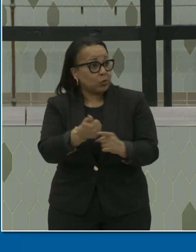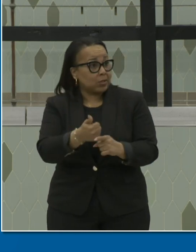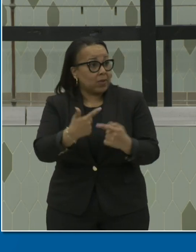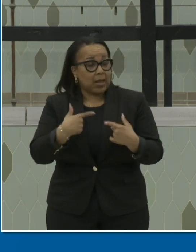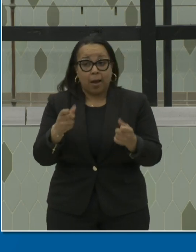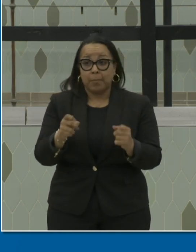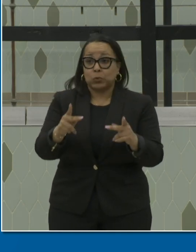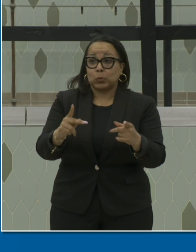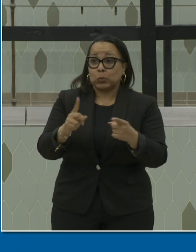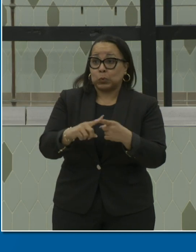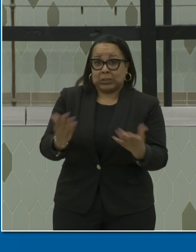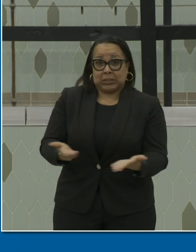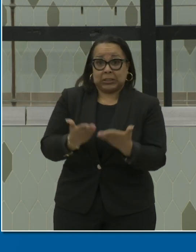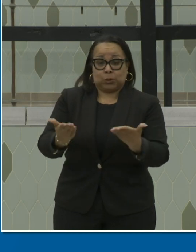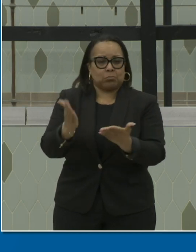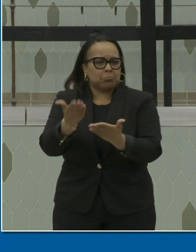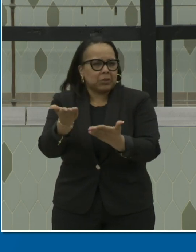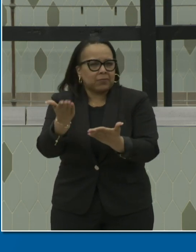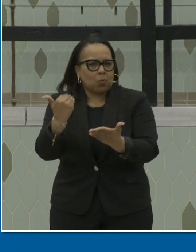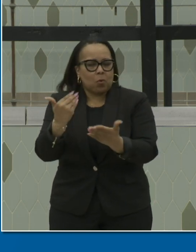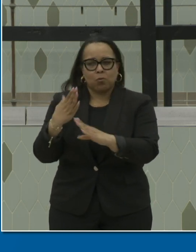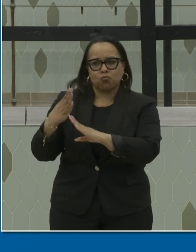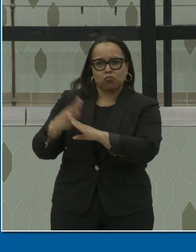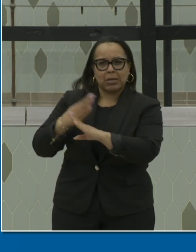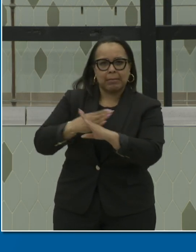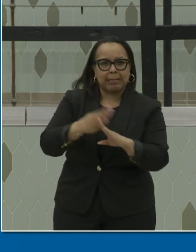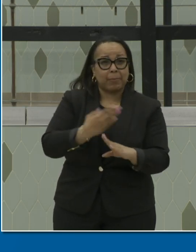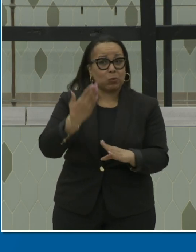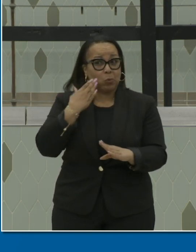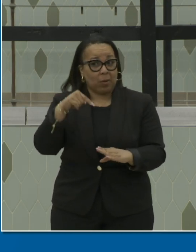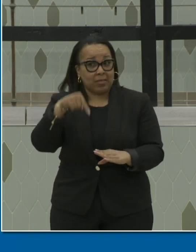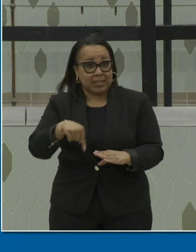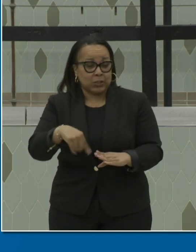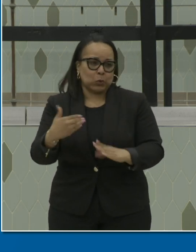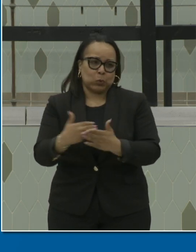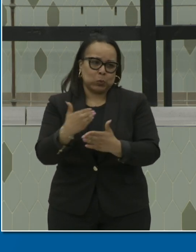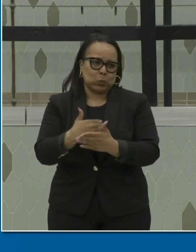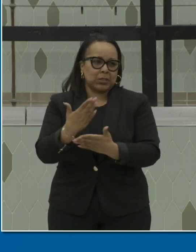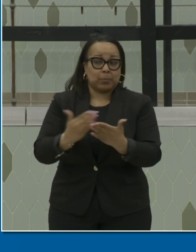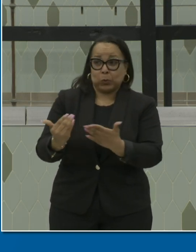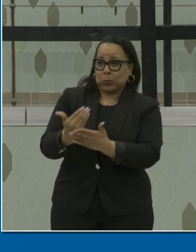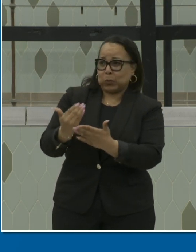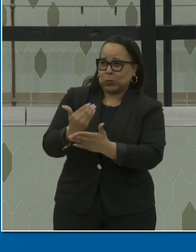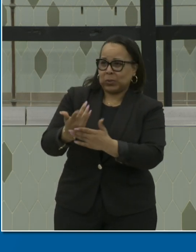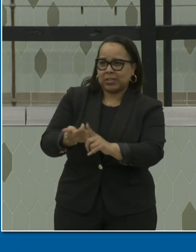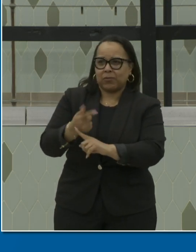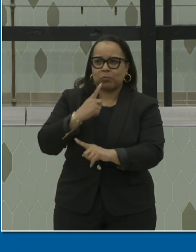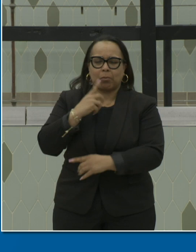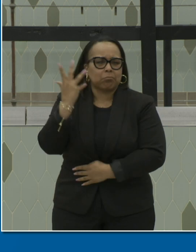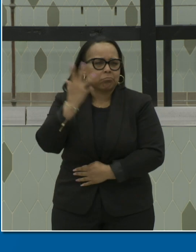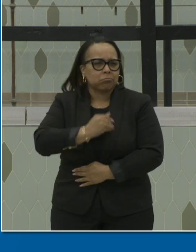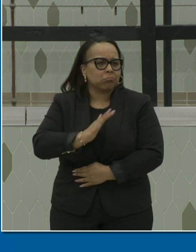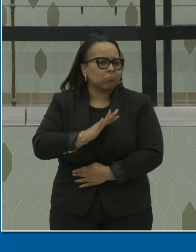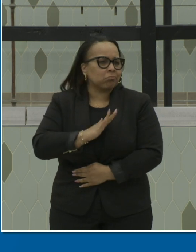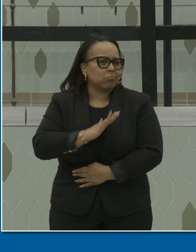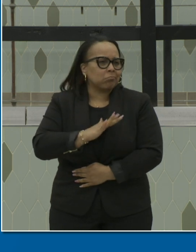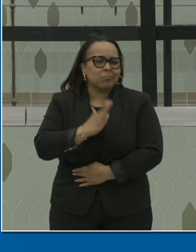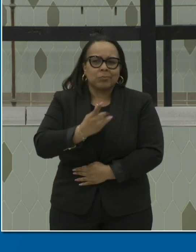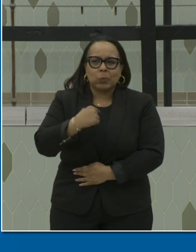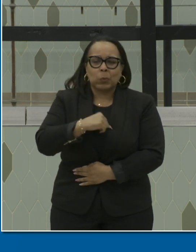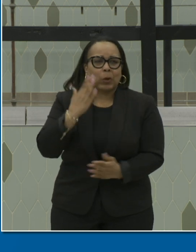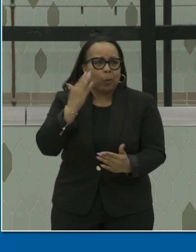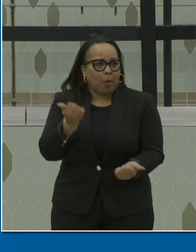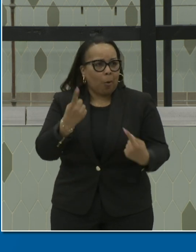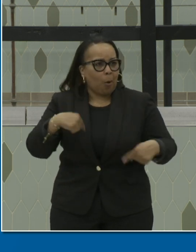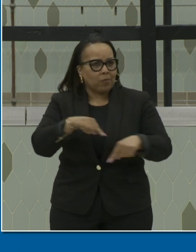the opportunity to be here before the rehab, you know that this is new. It's something new. It's something wonderful. It is something that we hope